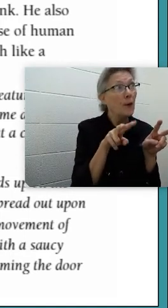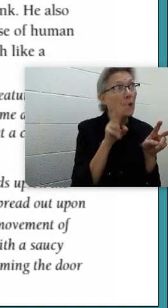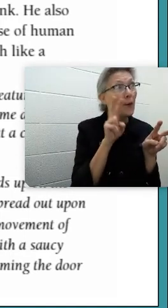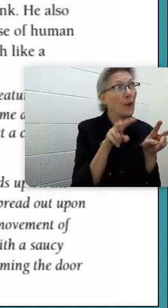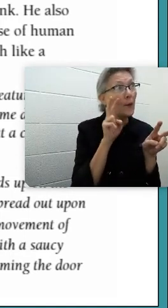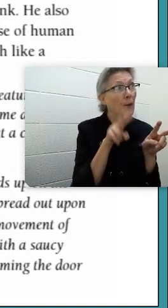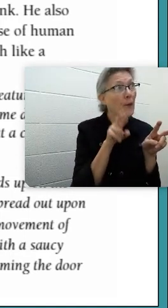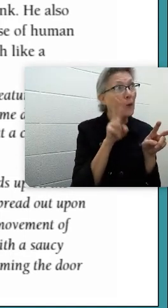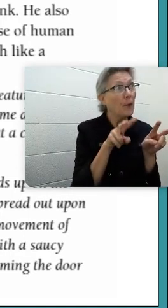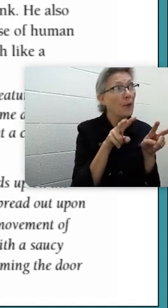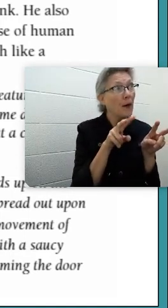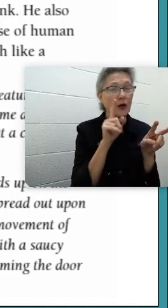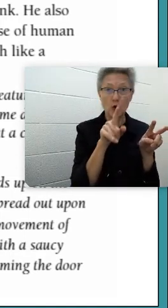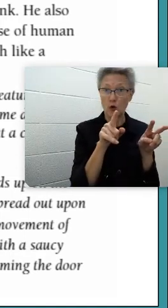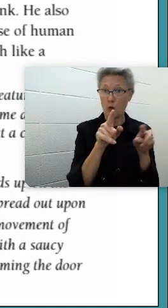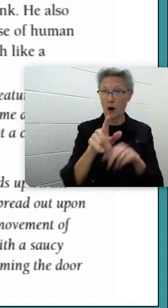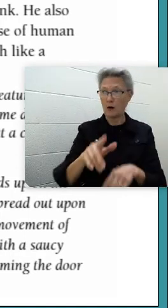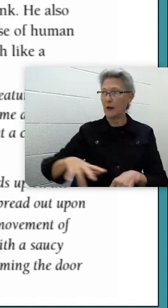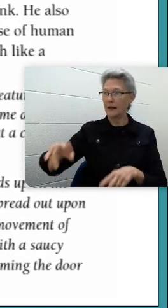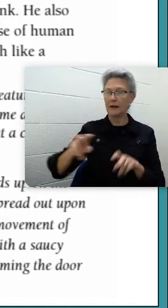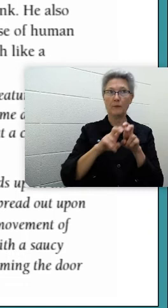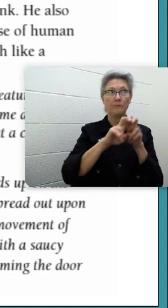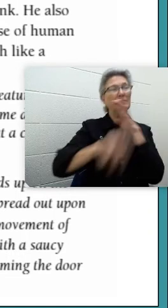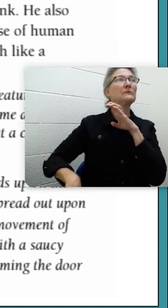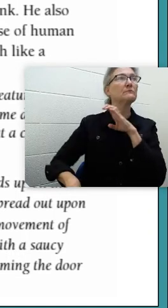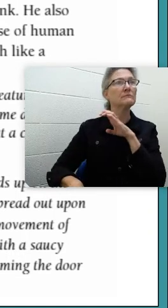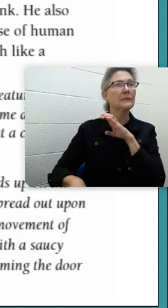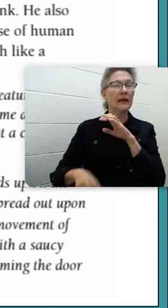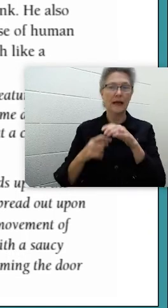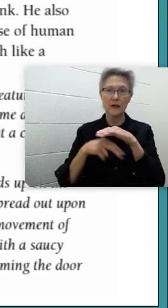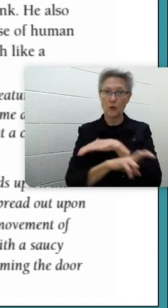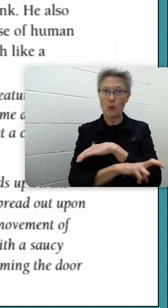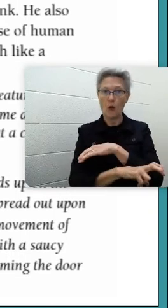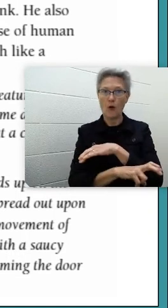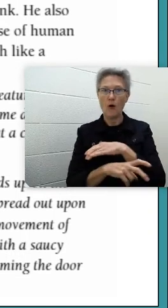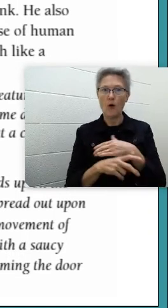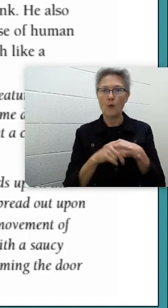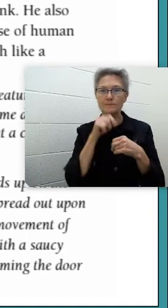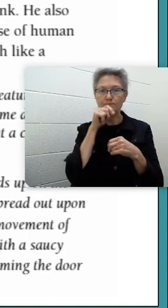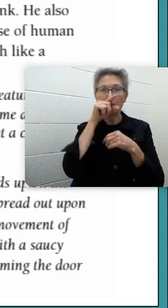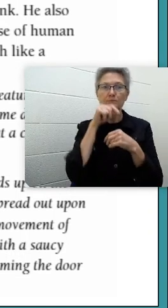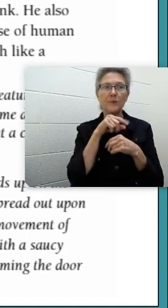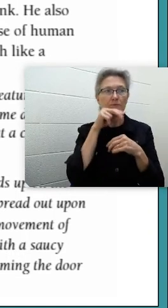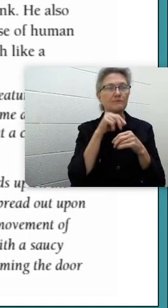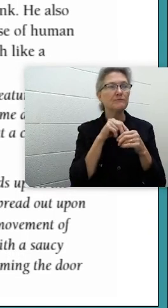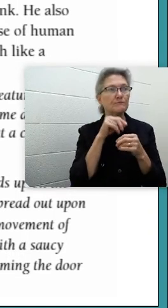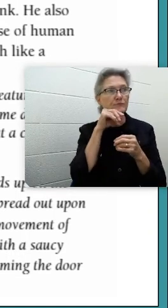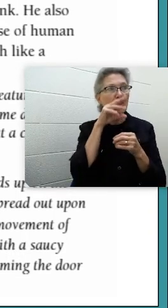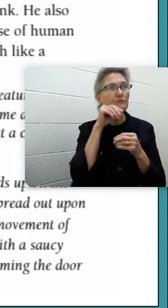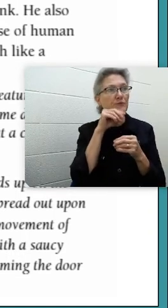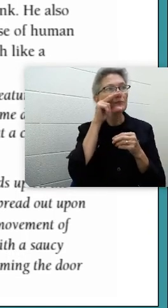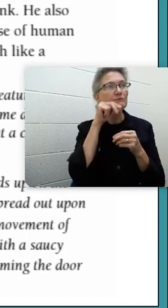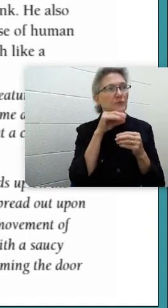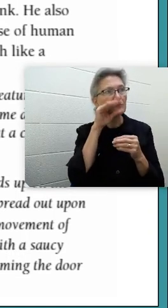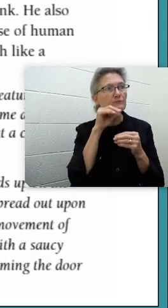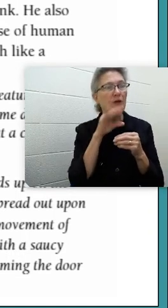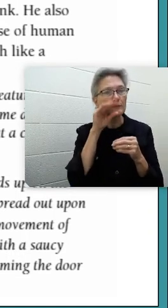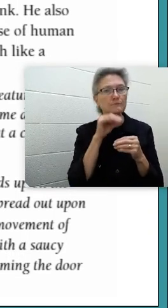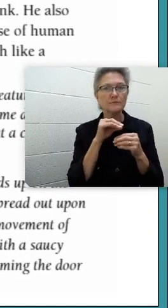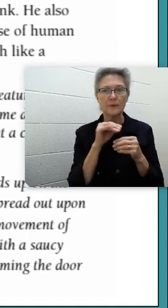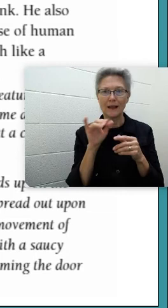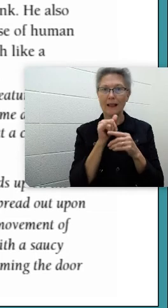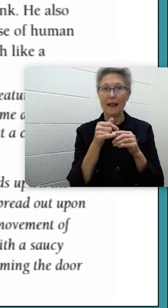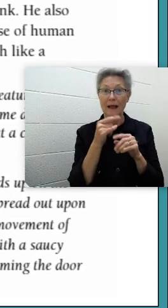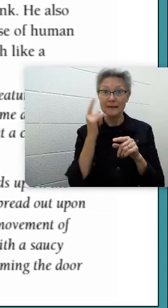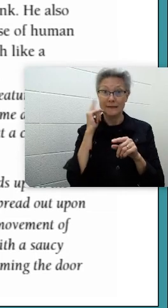A movement of your arm, and he darts into the wall with a saucy chirrup sound. It has the effect of slamming the